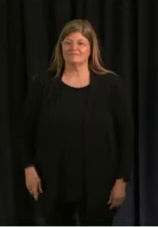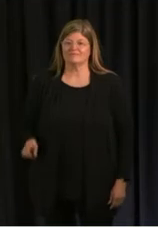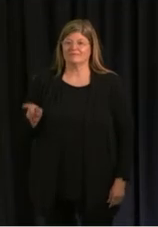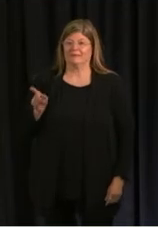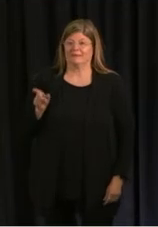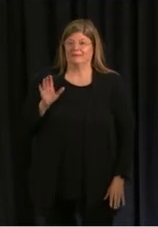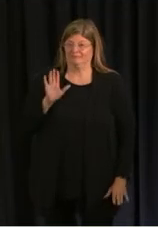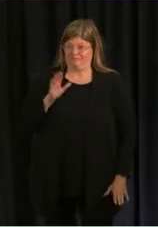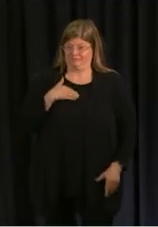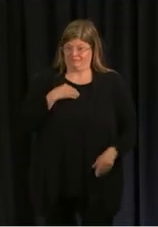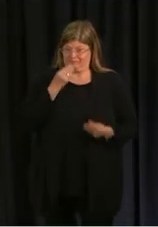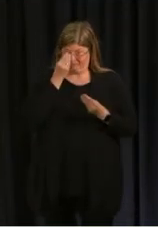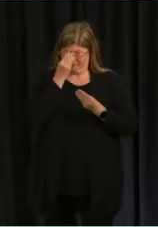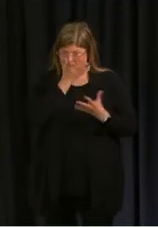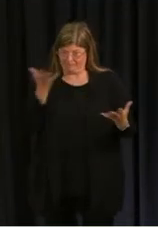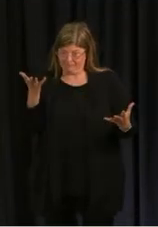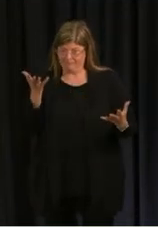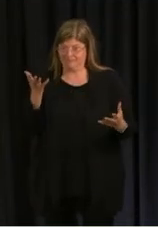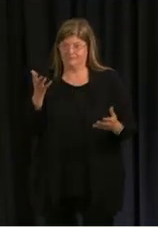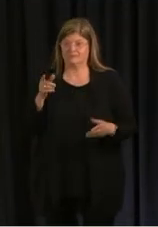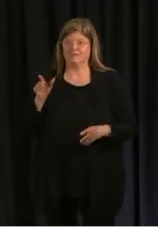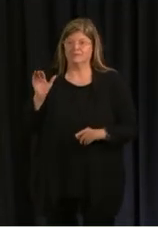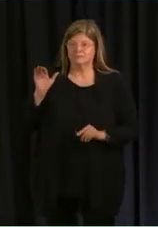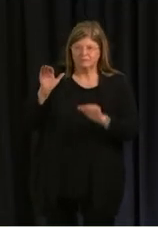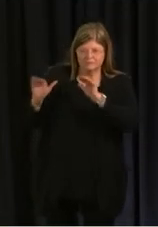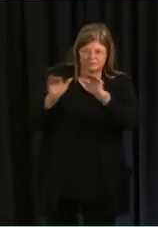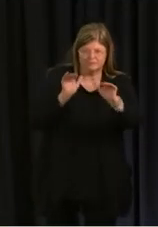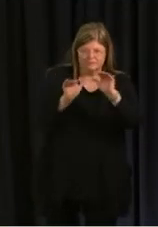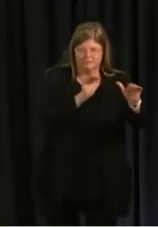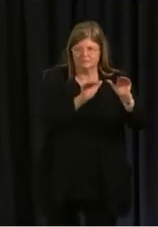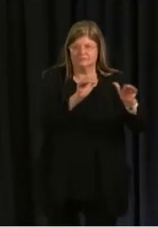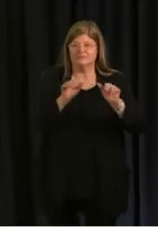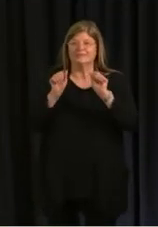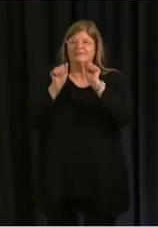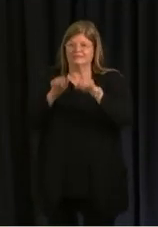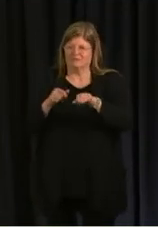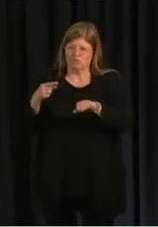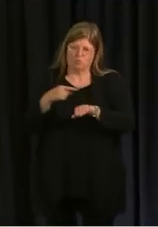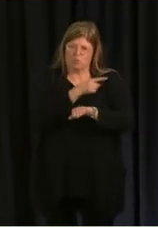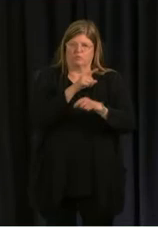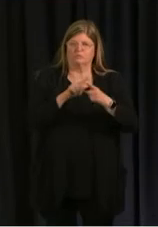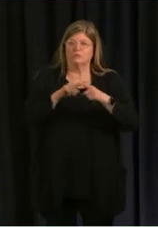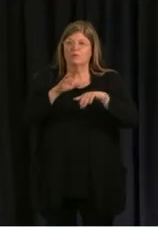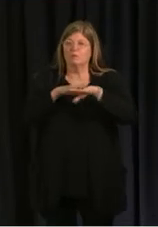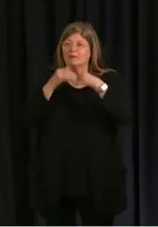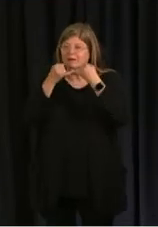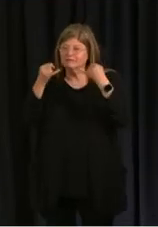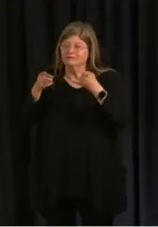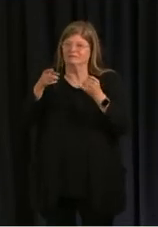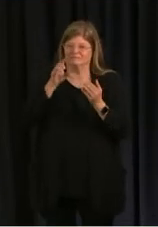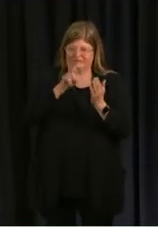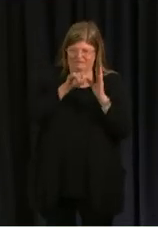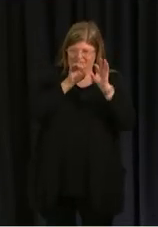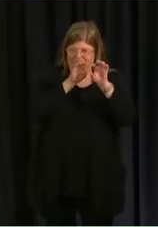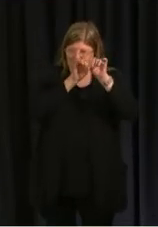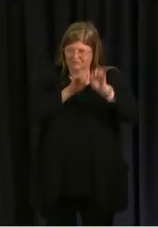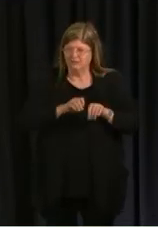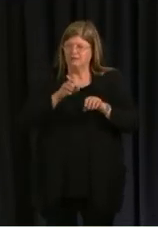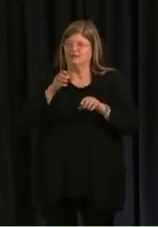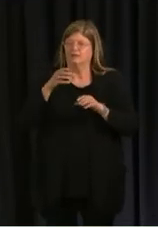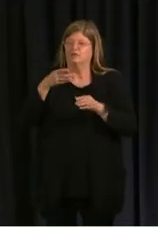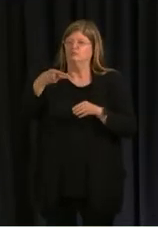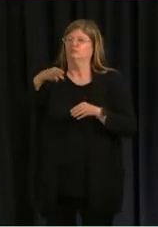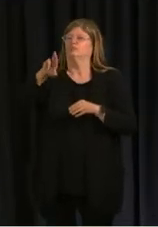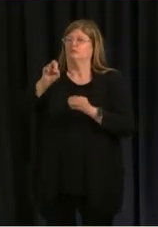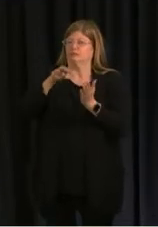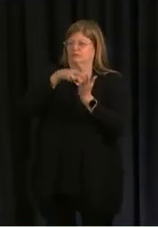now at any day or time to pre-register today for your vaccination appointment. We want to especially urge those that are eligible to go